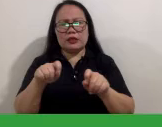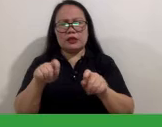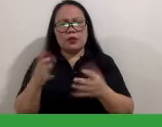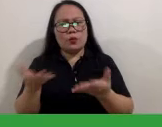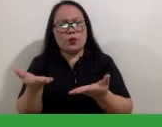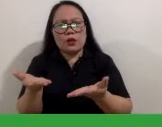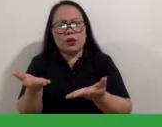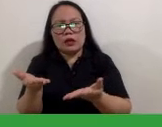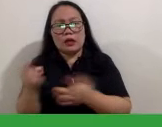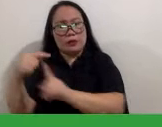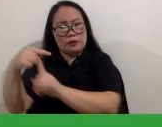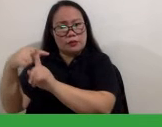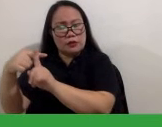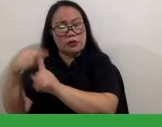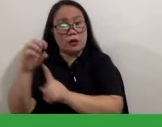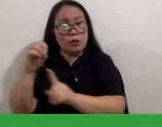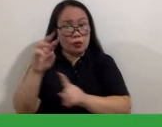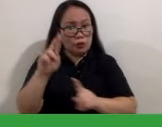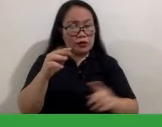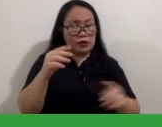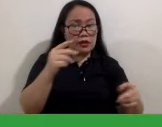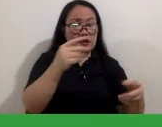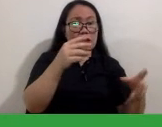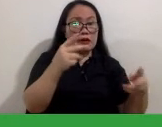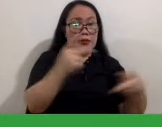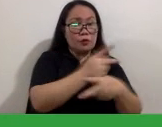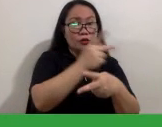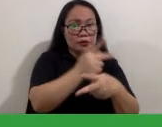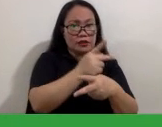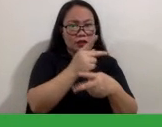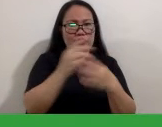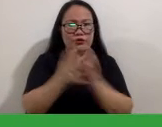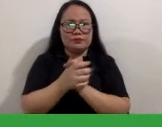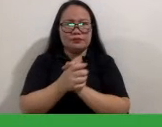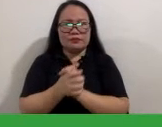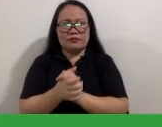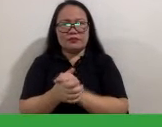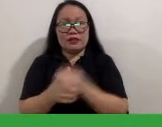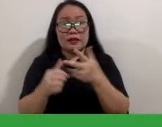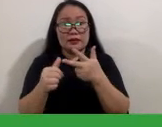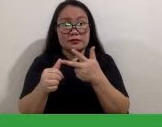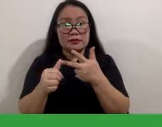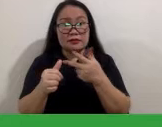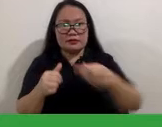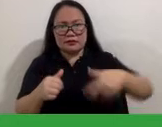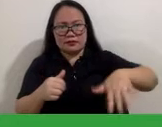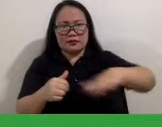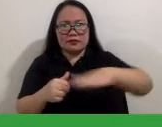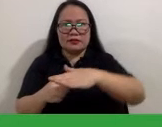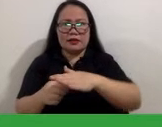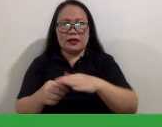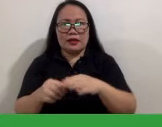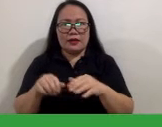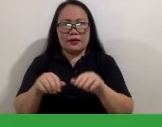under addition or multiplication? Okay, next. Let's have the third property, associative